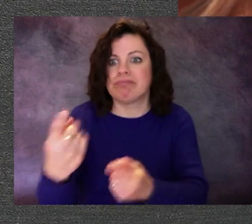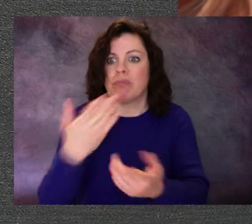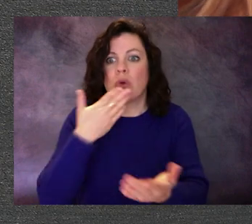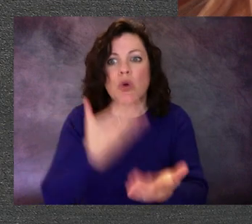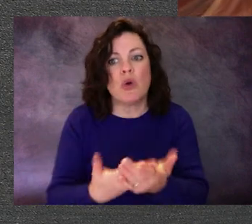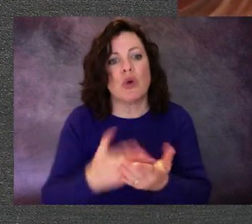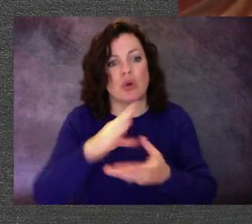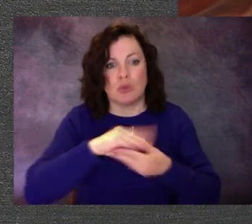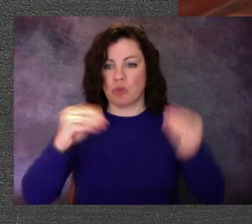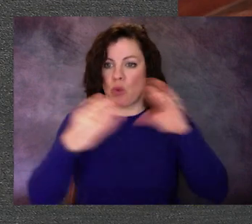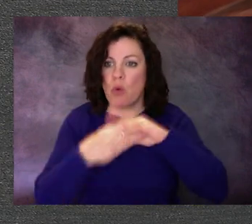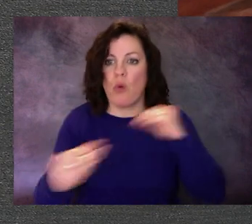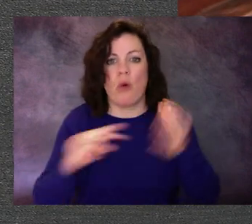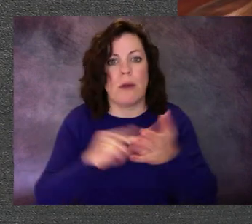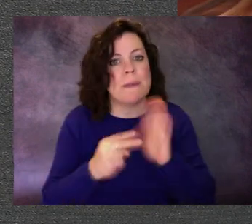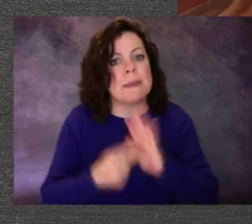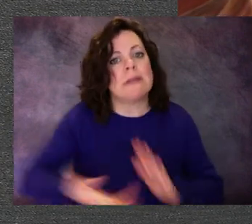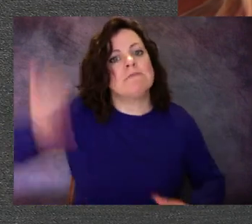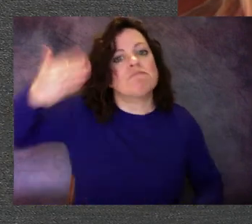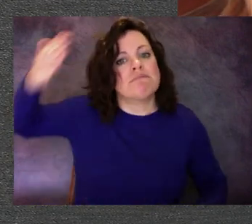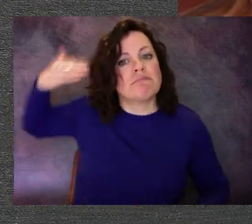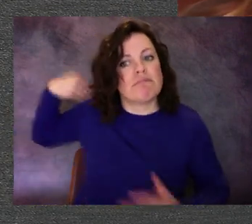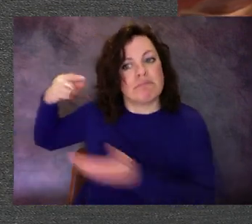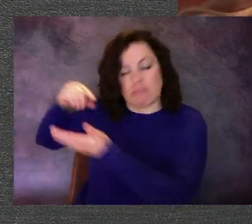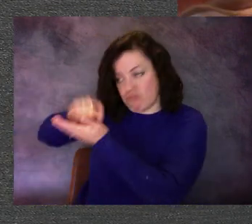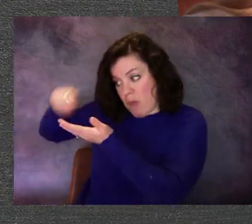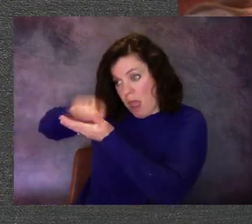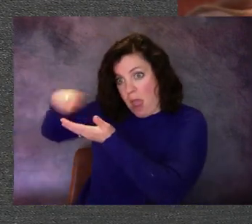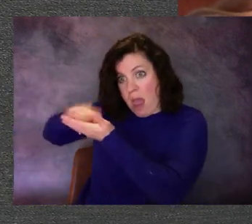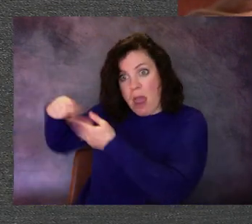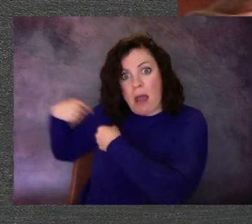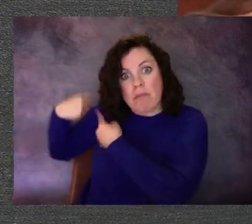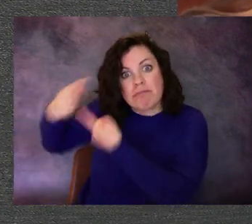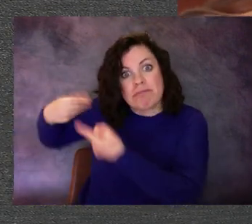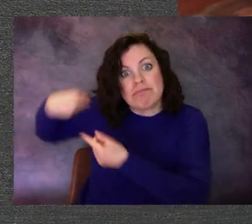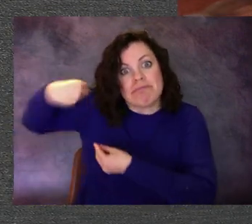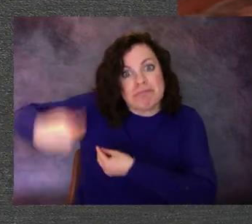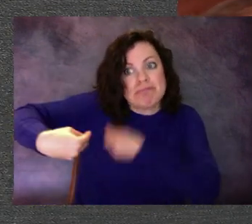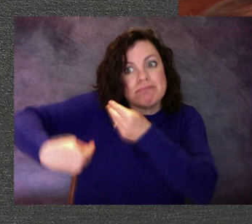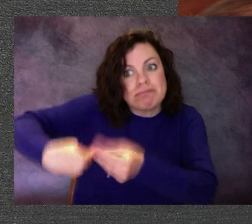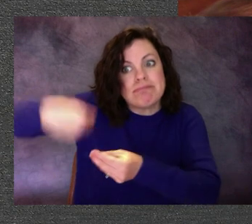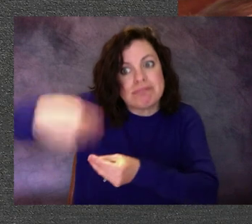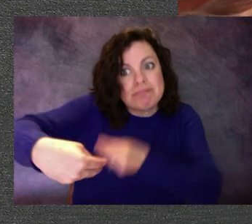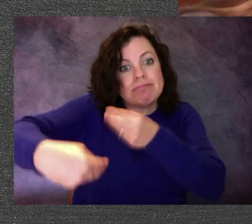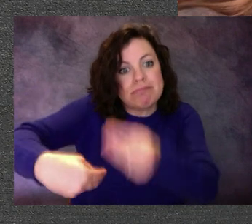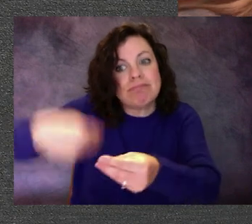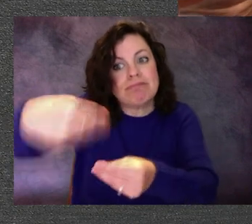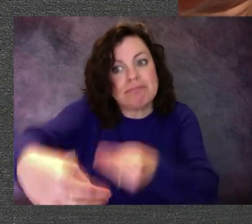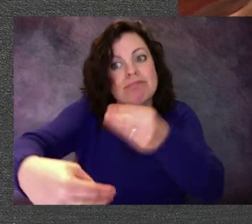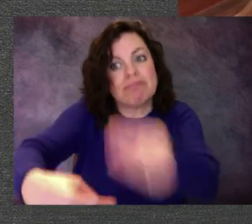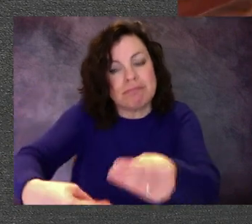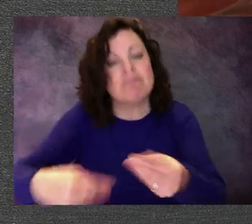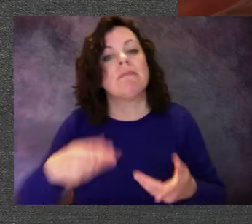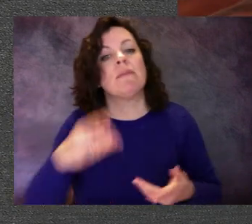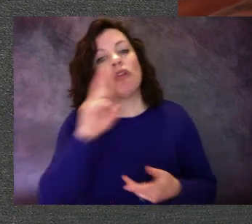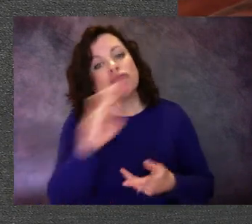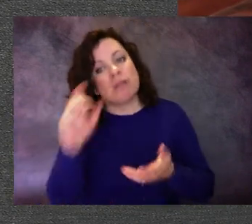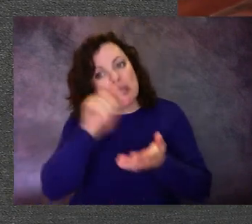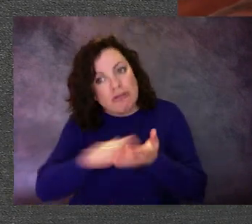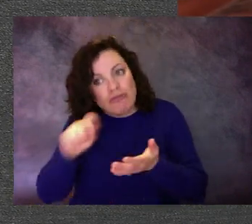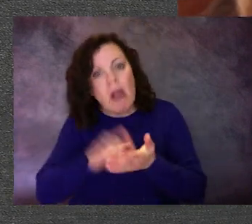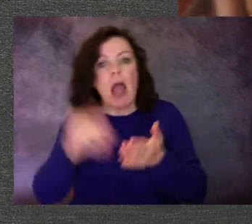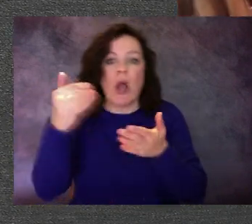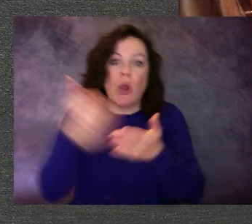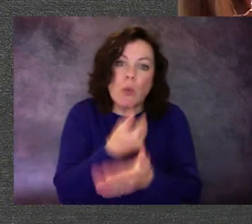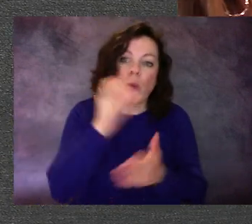story written a long time ago. And since then, many authors have rewritten it and done their own version of the